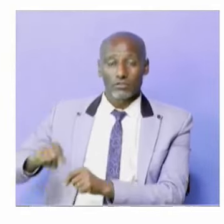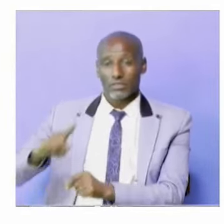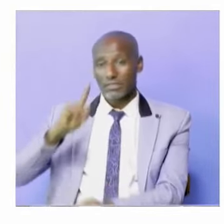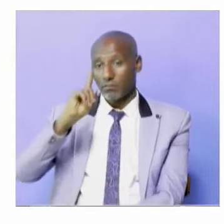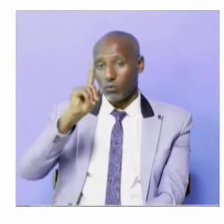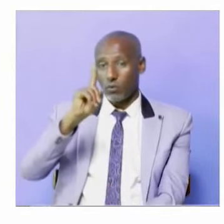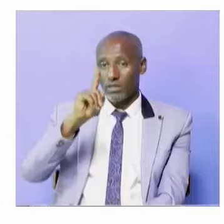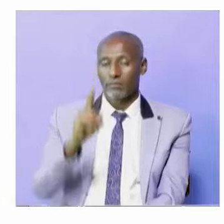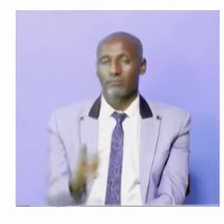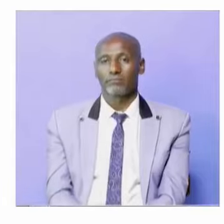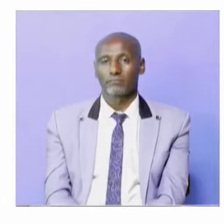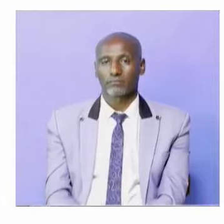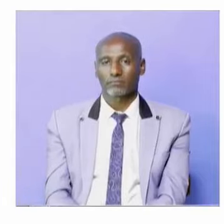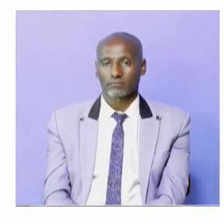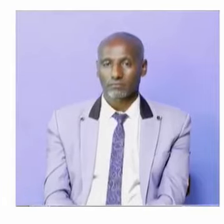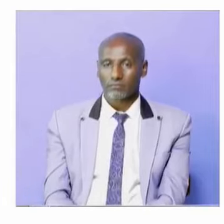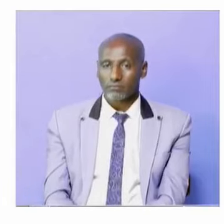Okay, good. Students, number 1.